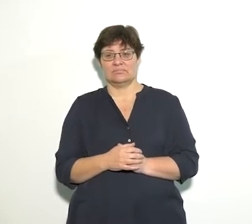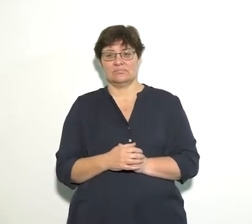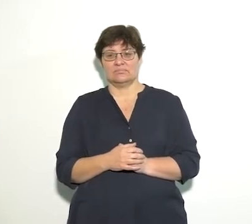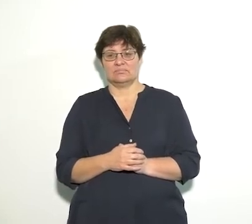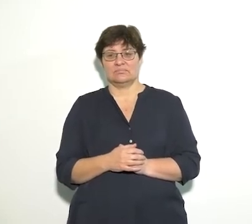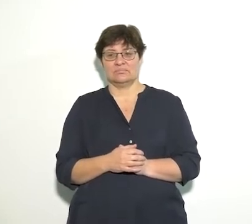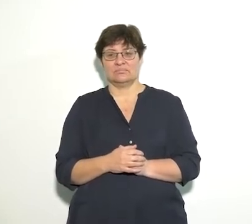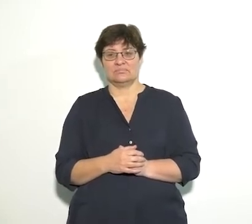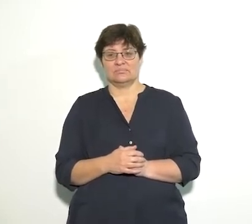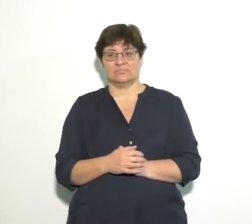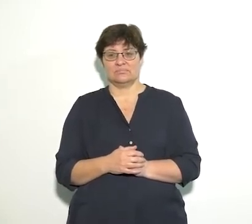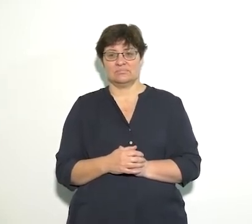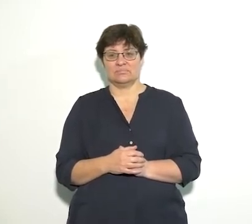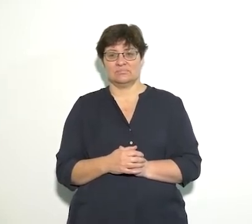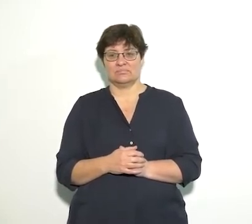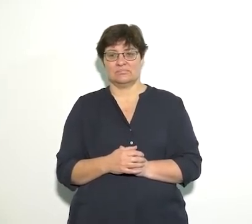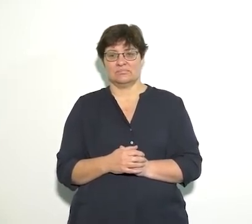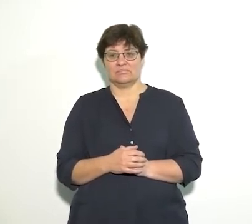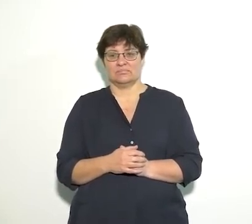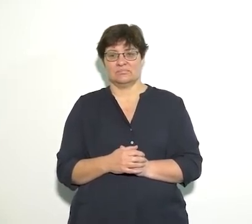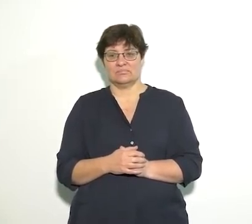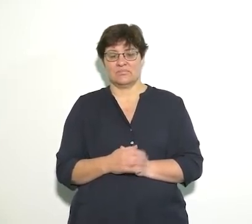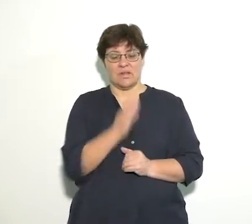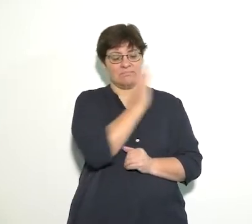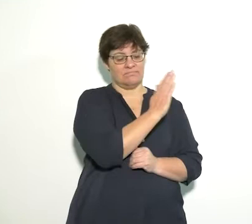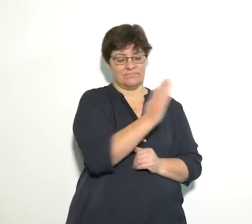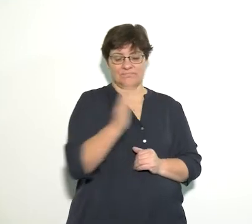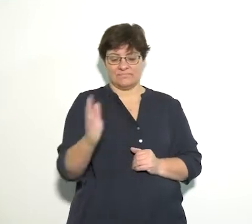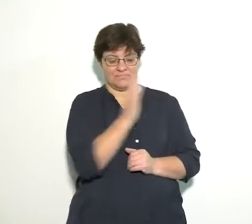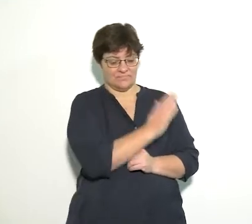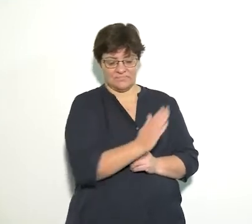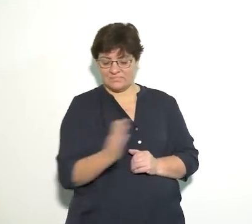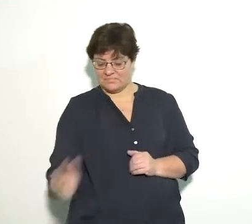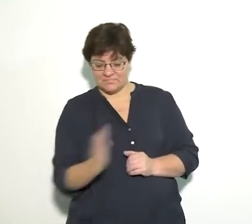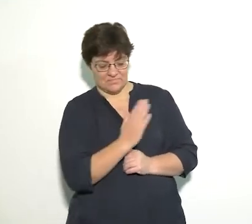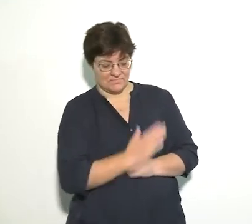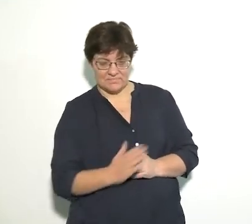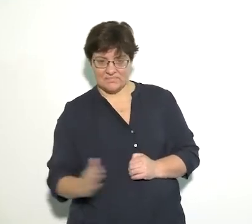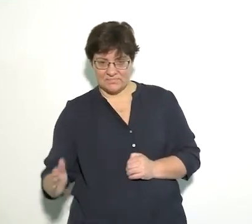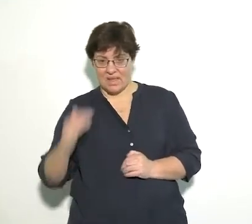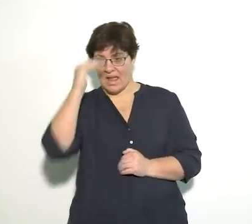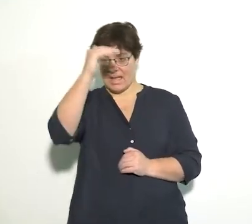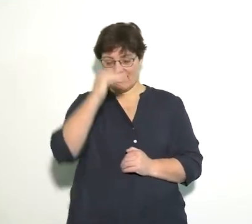over each other, or line them up underneath each other rather.